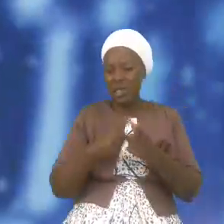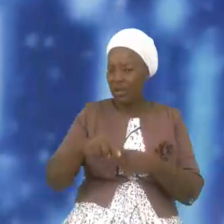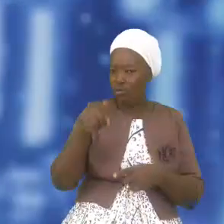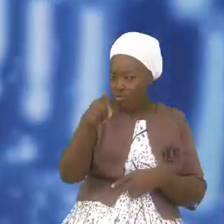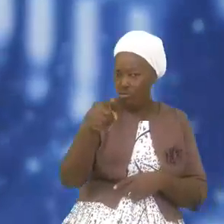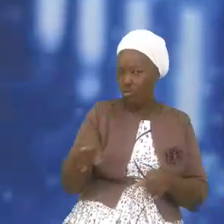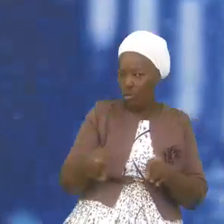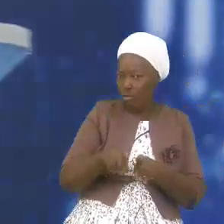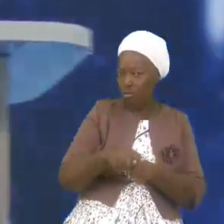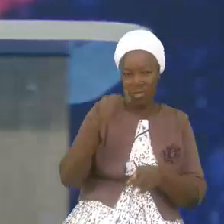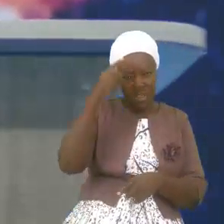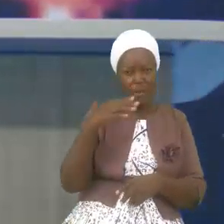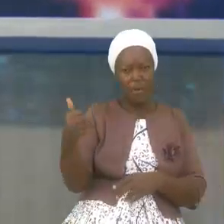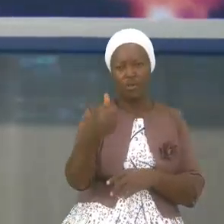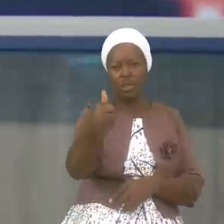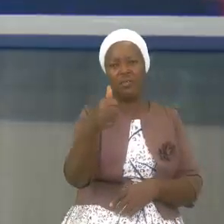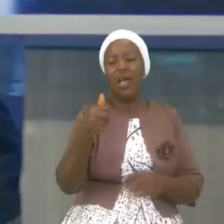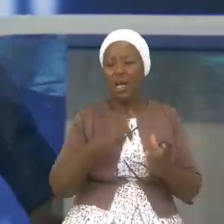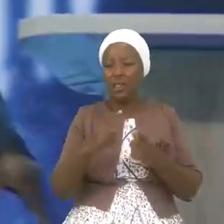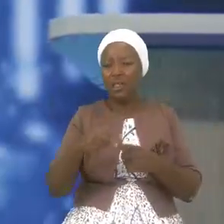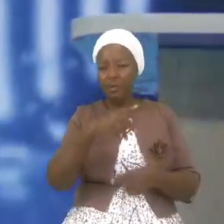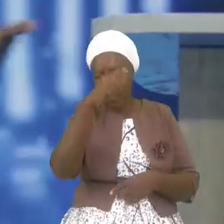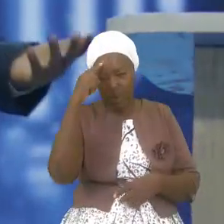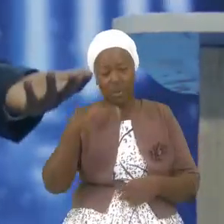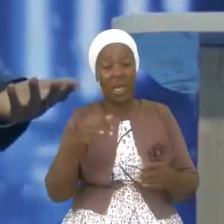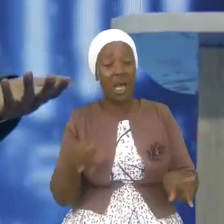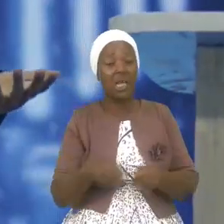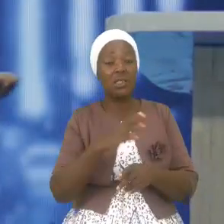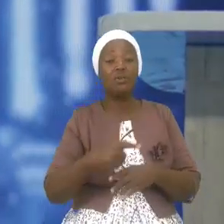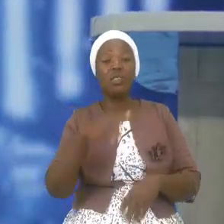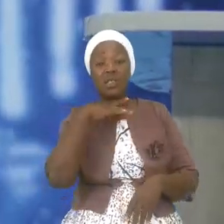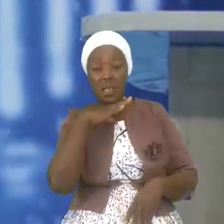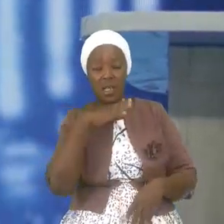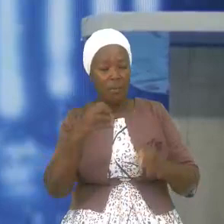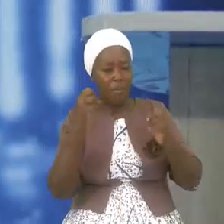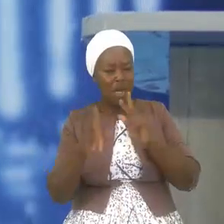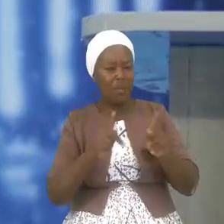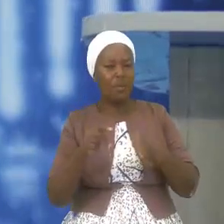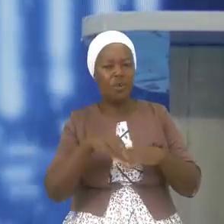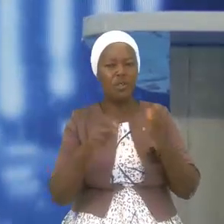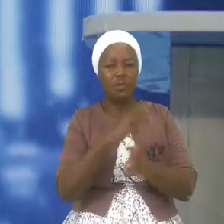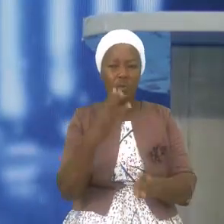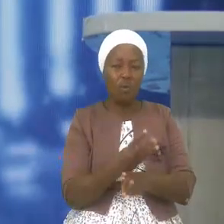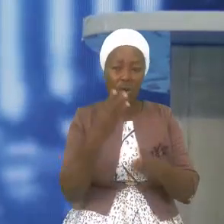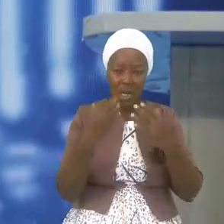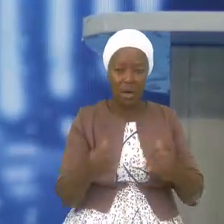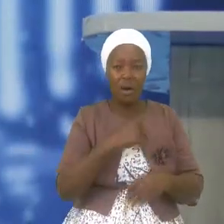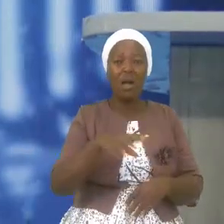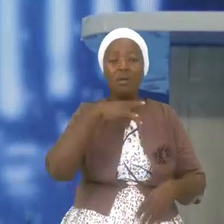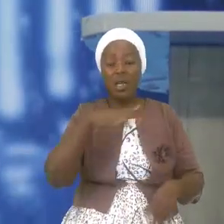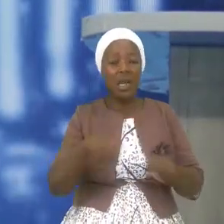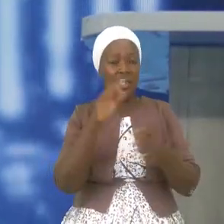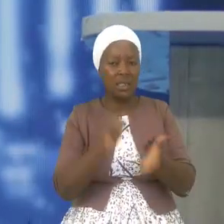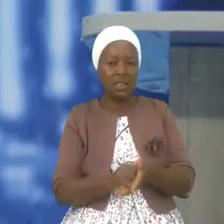was profane, many people in the world, they're profane like that, and they dwell in profanity, and